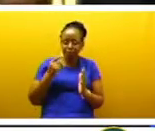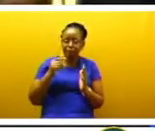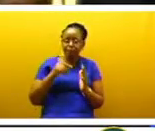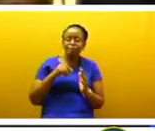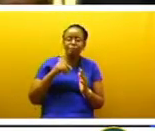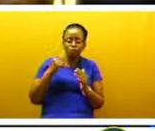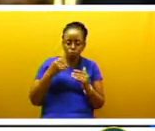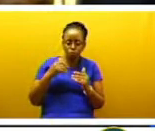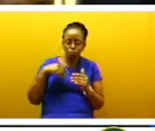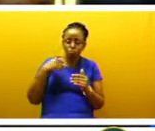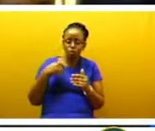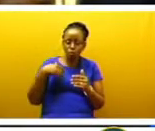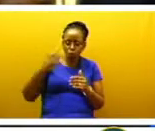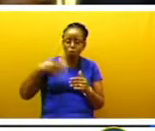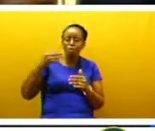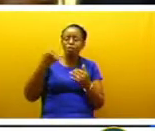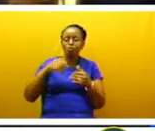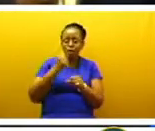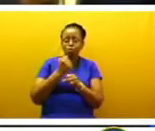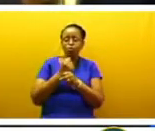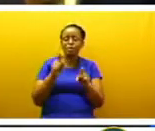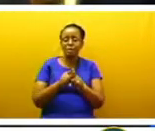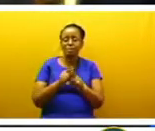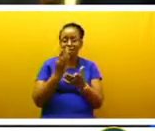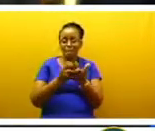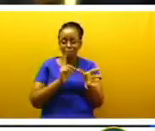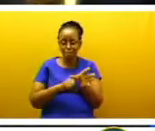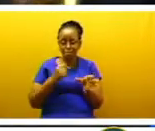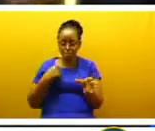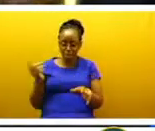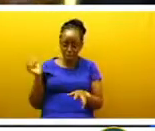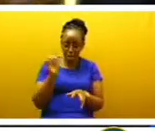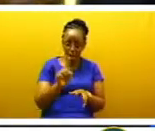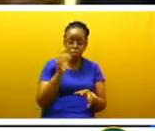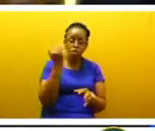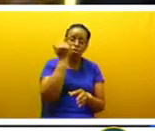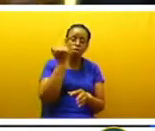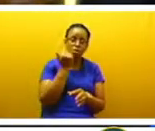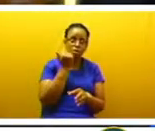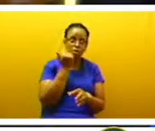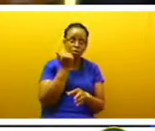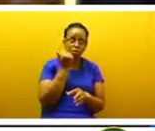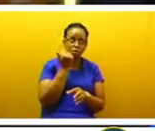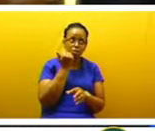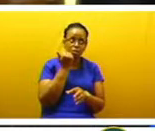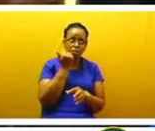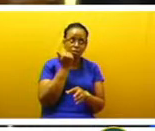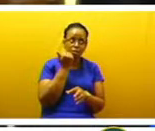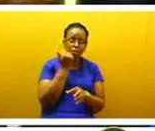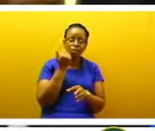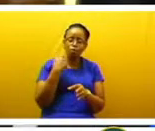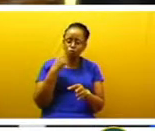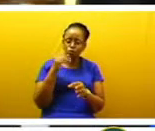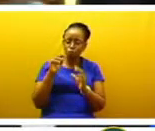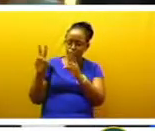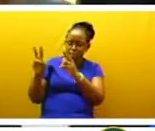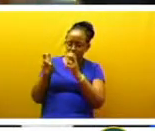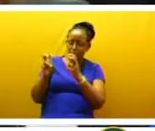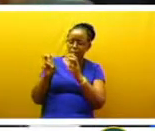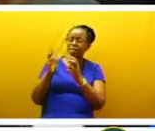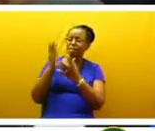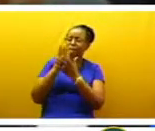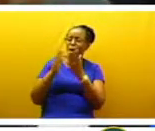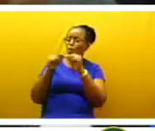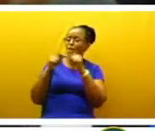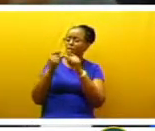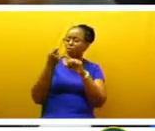appear in court, to take some verse from those Shakespearean plays,